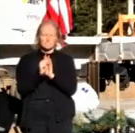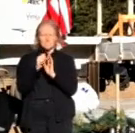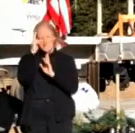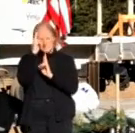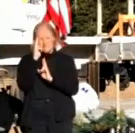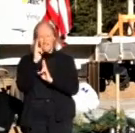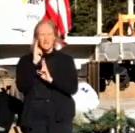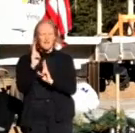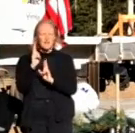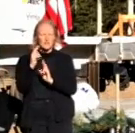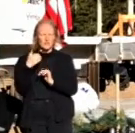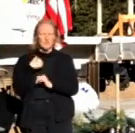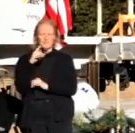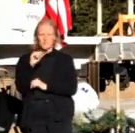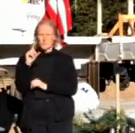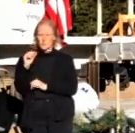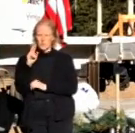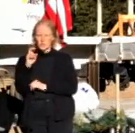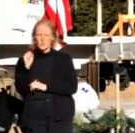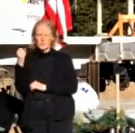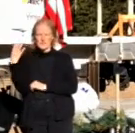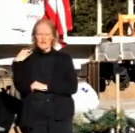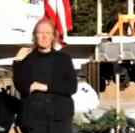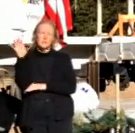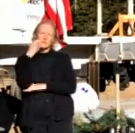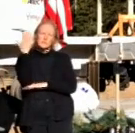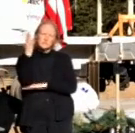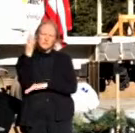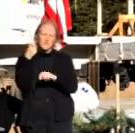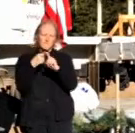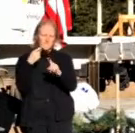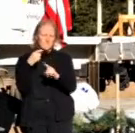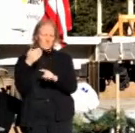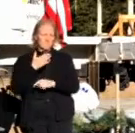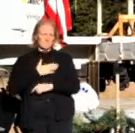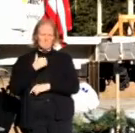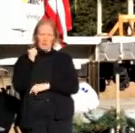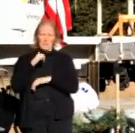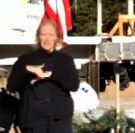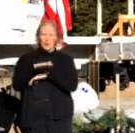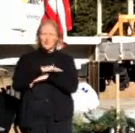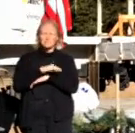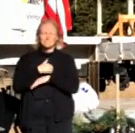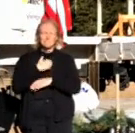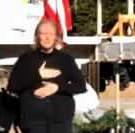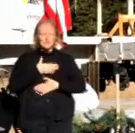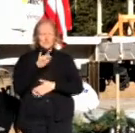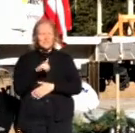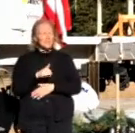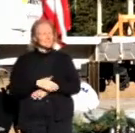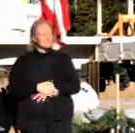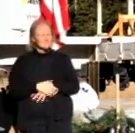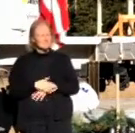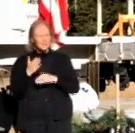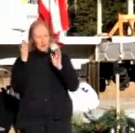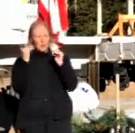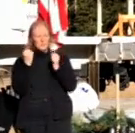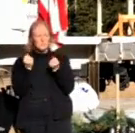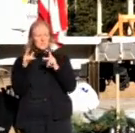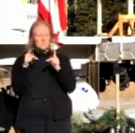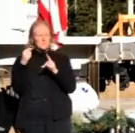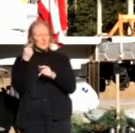have the 2020 U.S. Capitol Christmas tree come from my backyard. I appreciate that, and I hope many people will think of